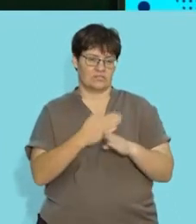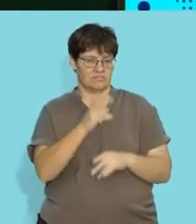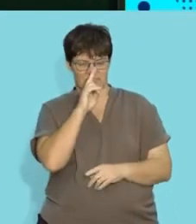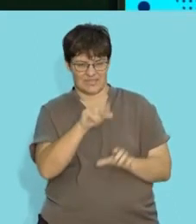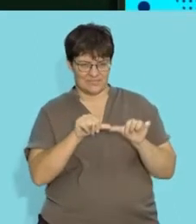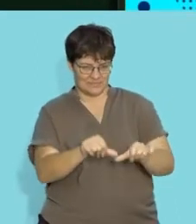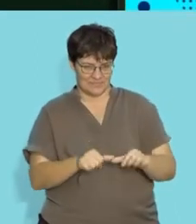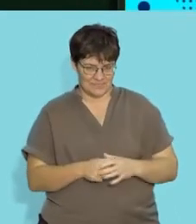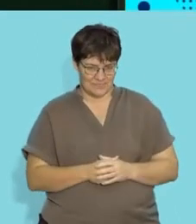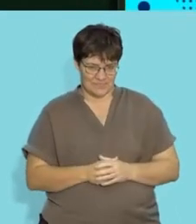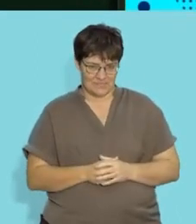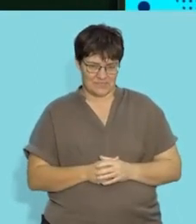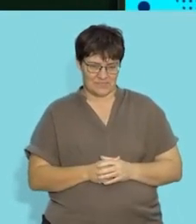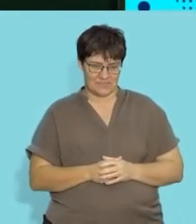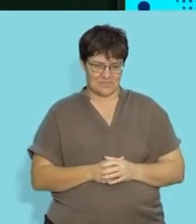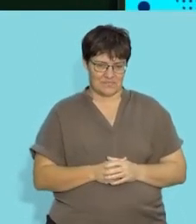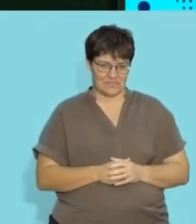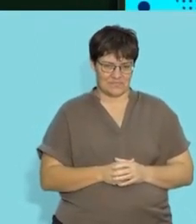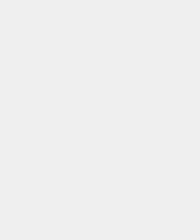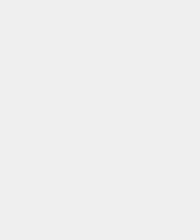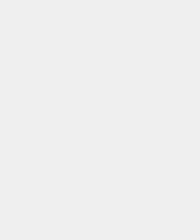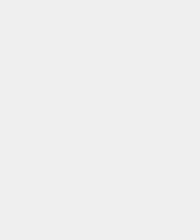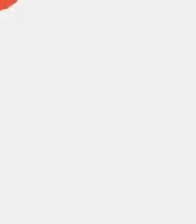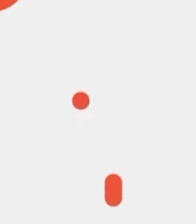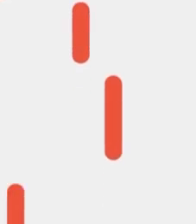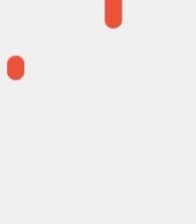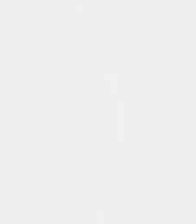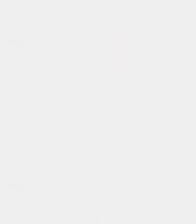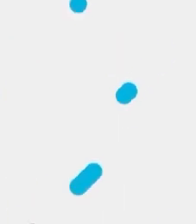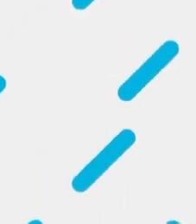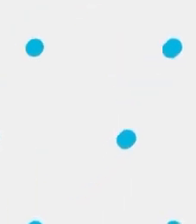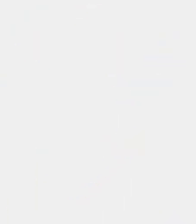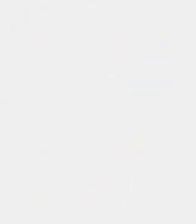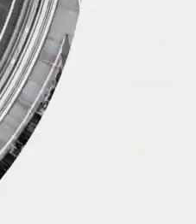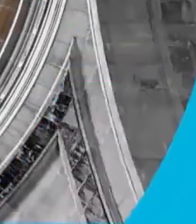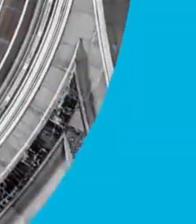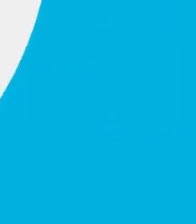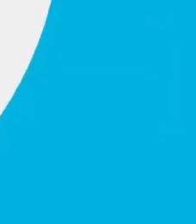and two different functions? Please stay tuned.